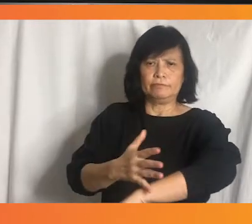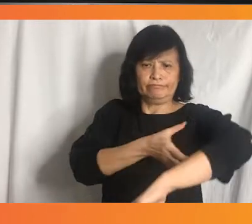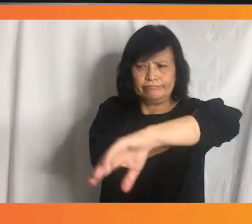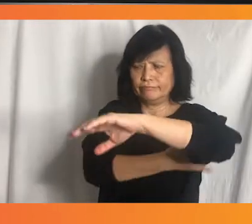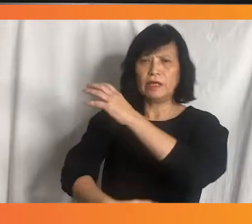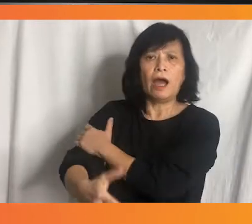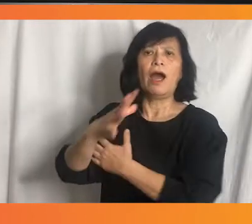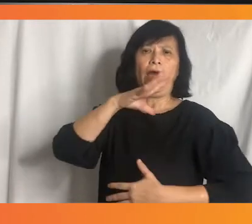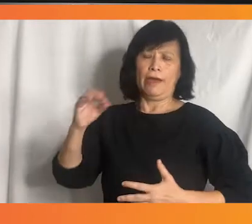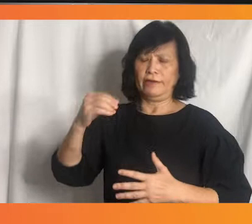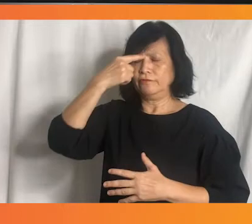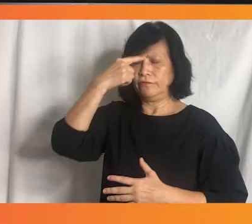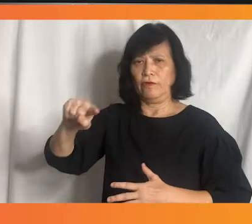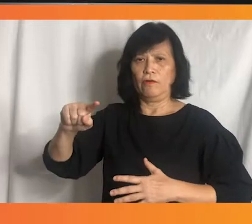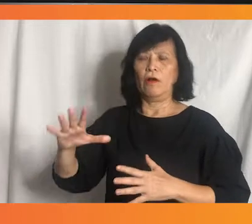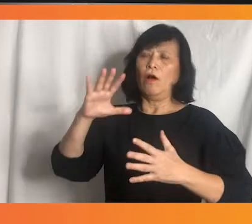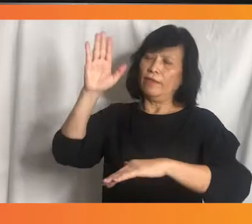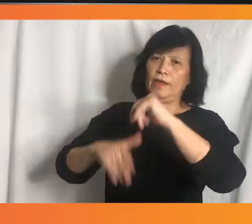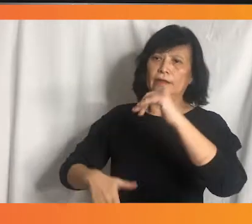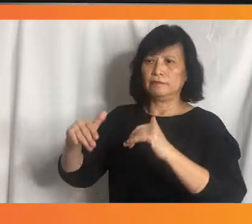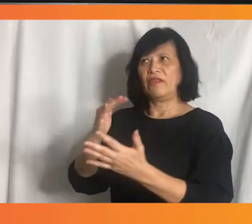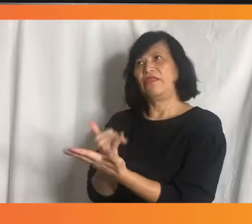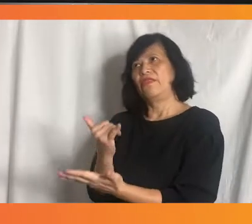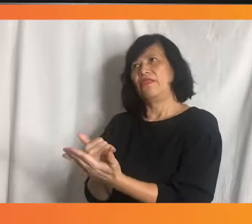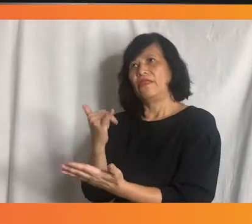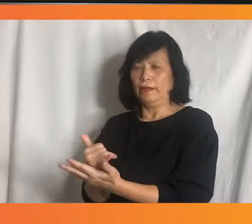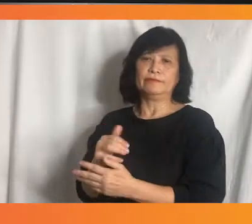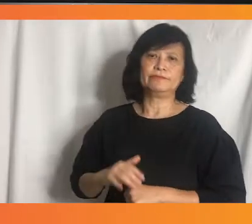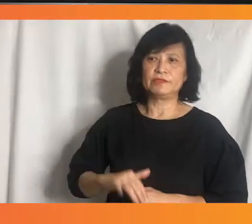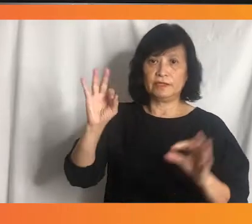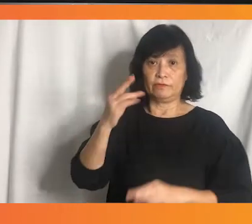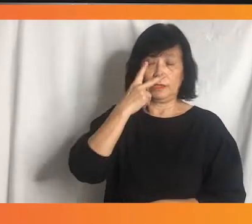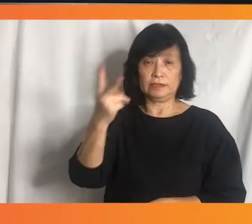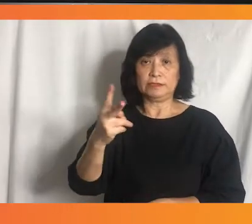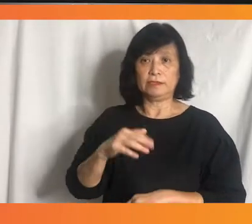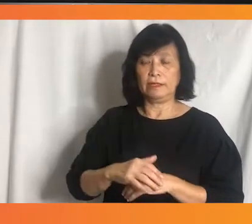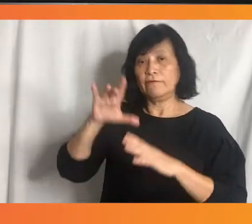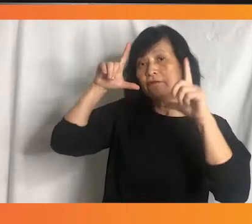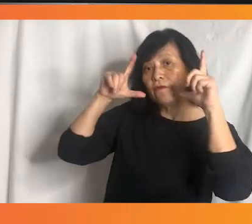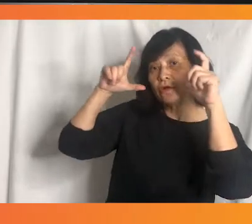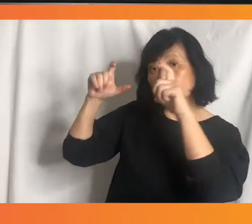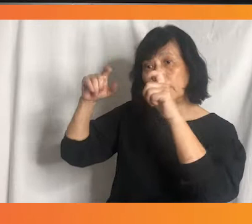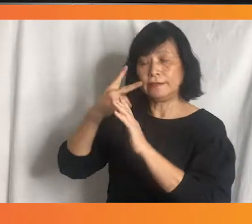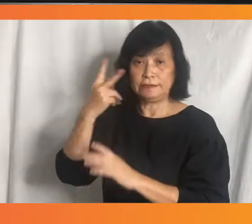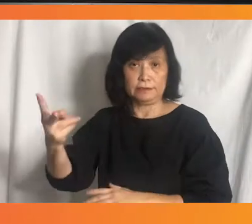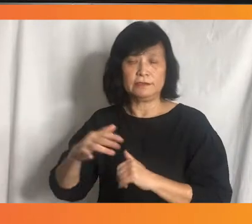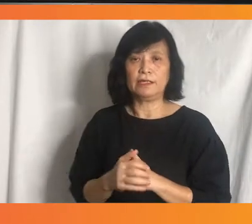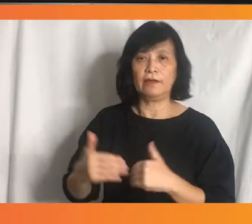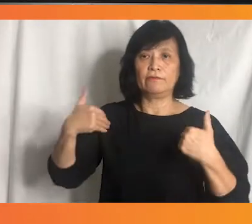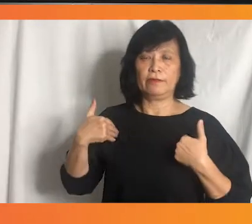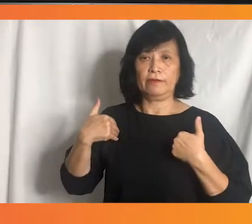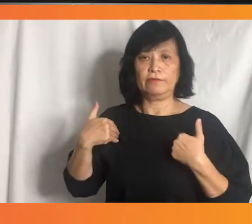in energy expenditure above resting level. Now, if you can see the photos that are included inside, we